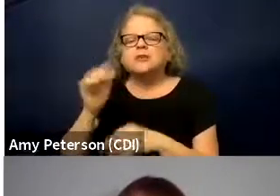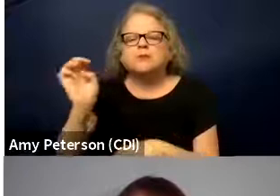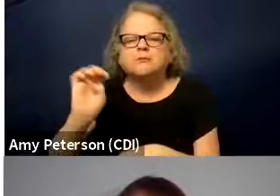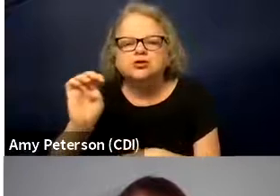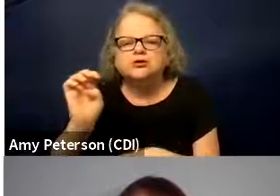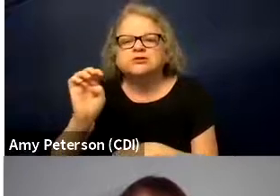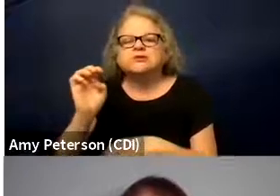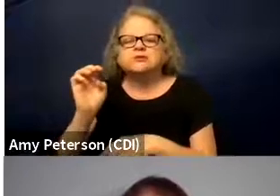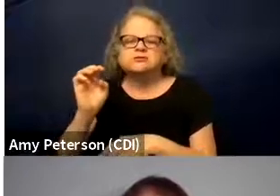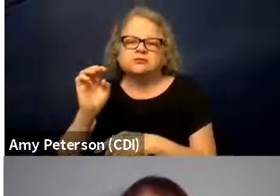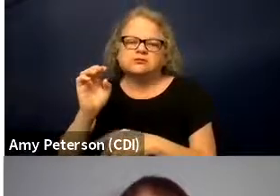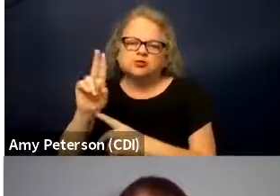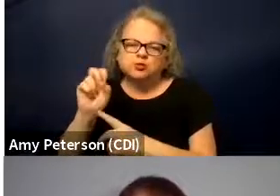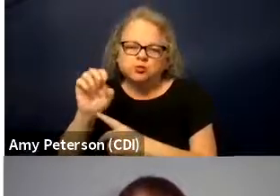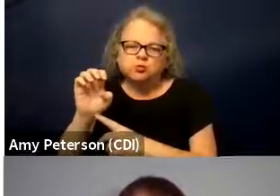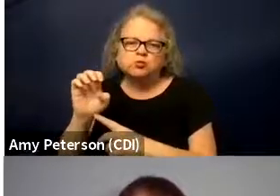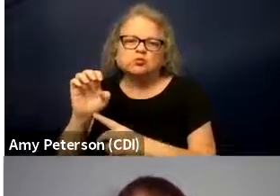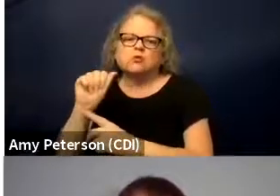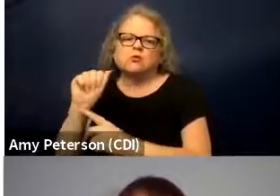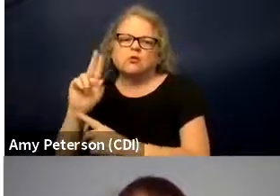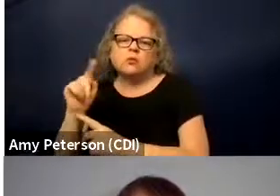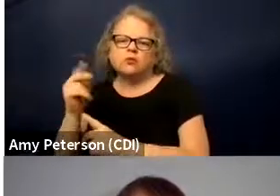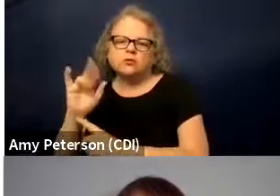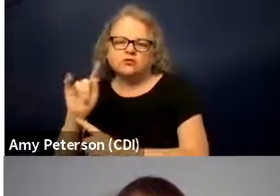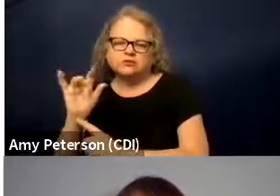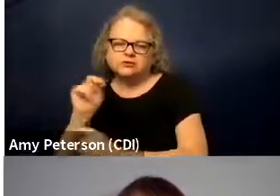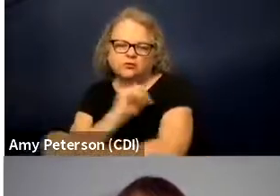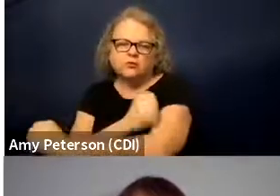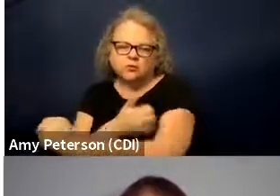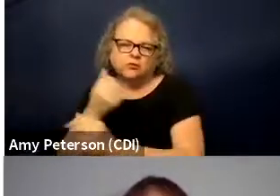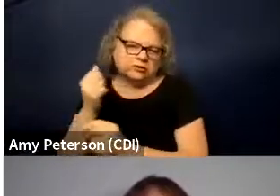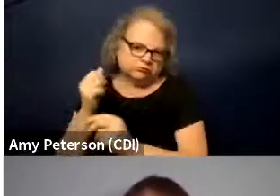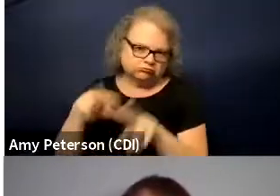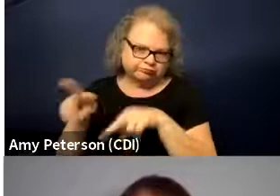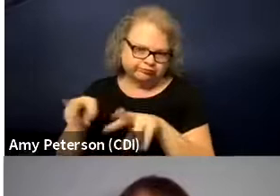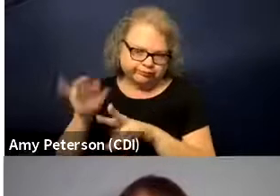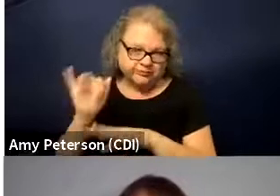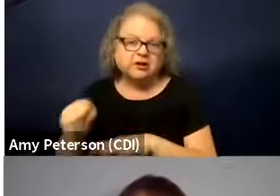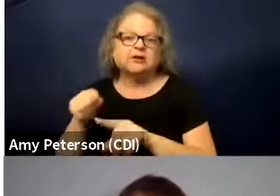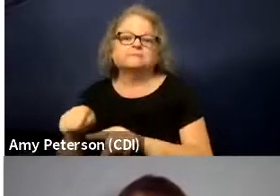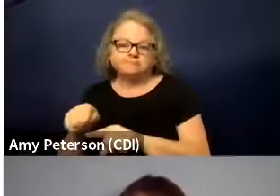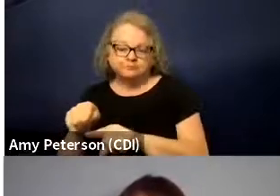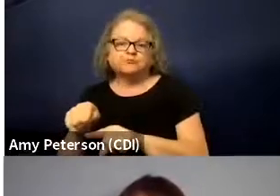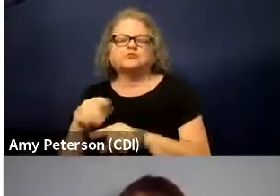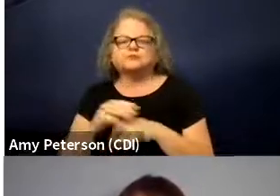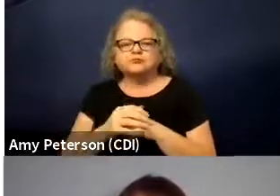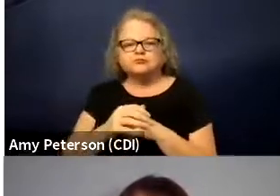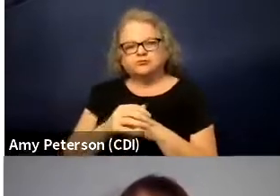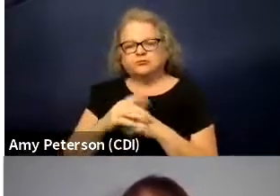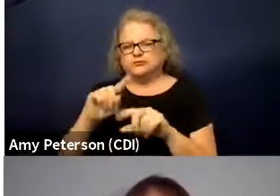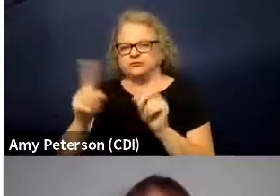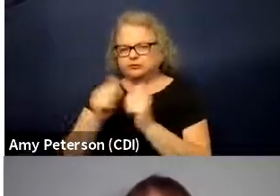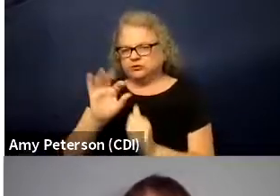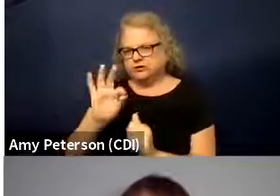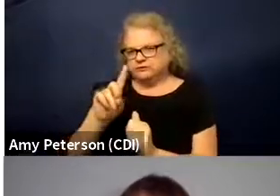approval. For both the EUA and full approval, you have to do all the same science studies. You